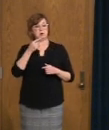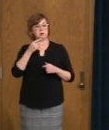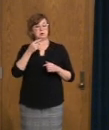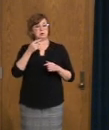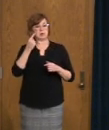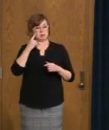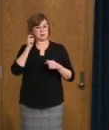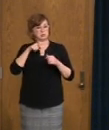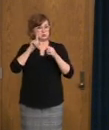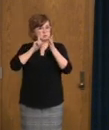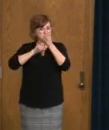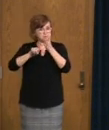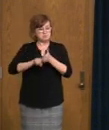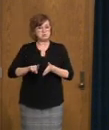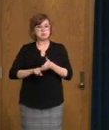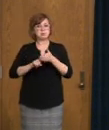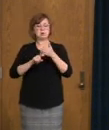right now.